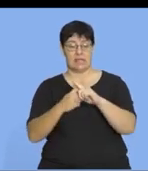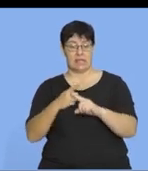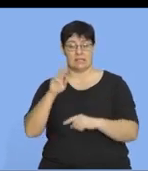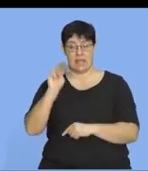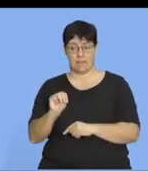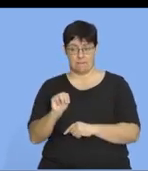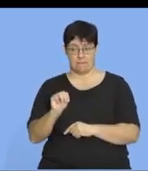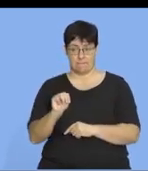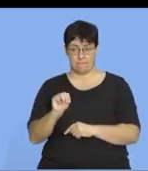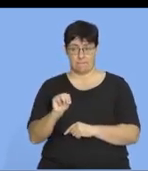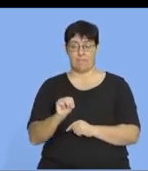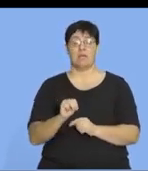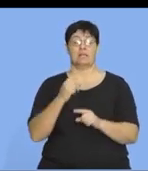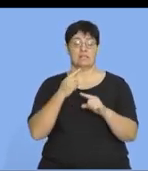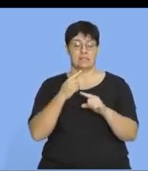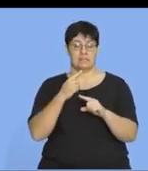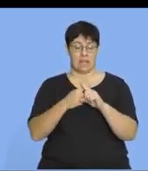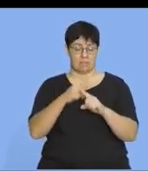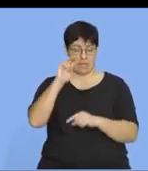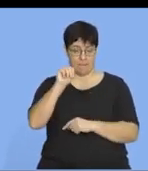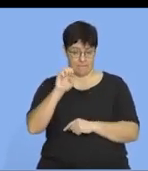M times ME,